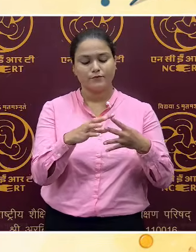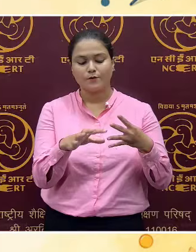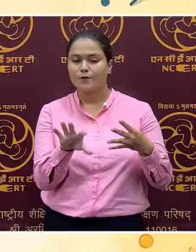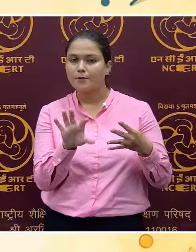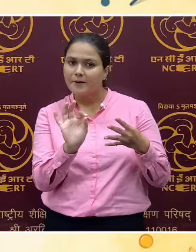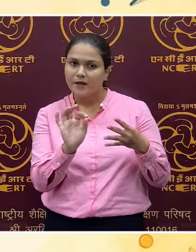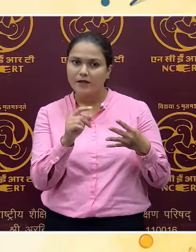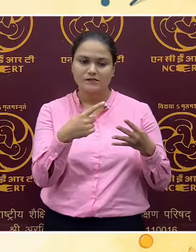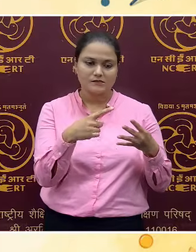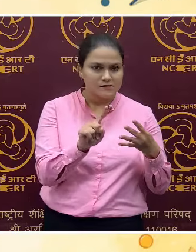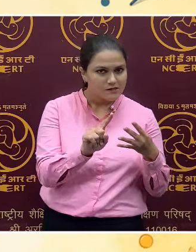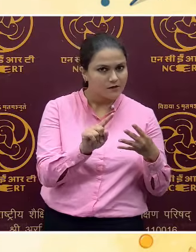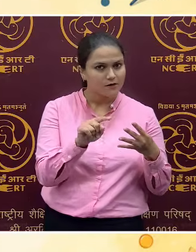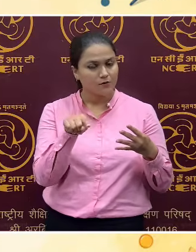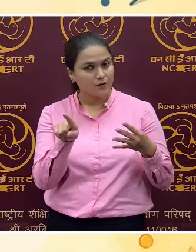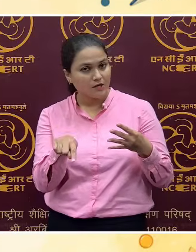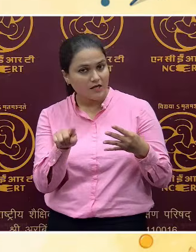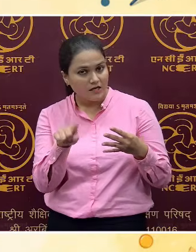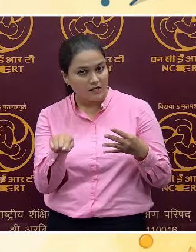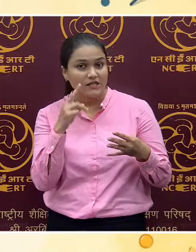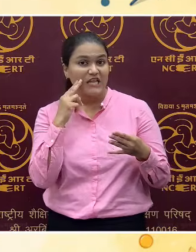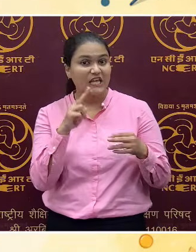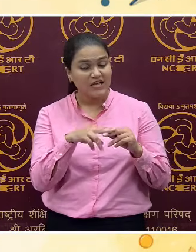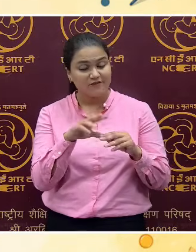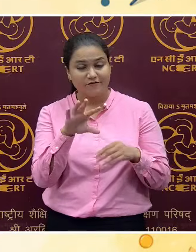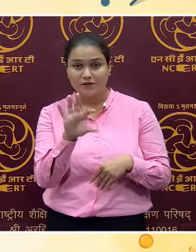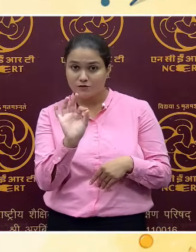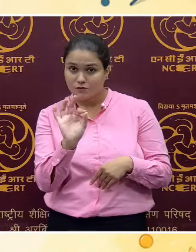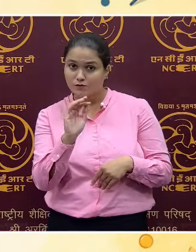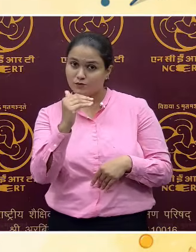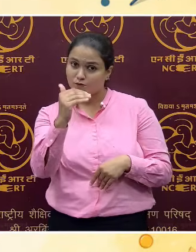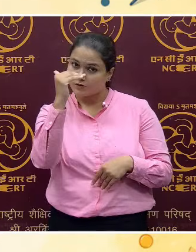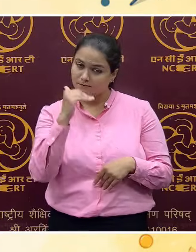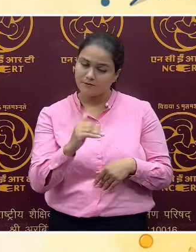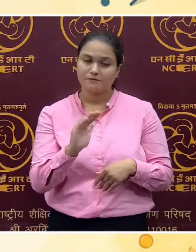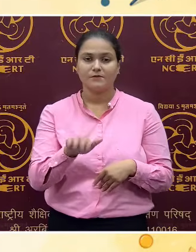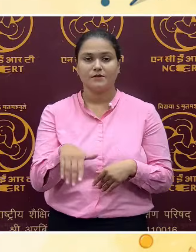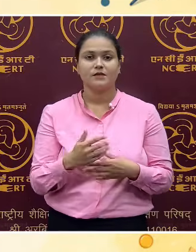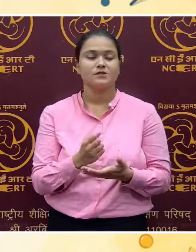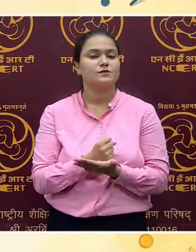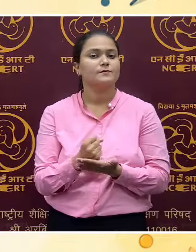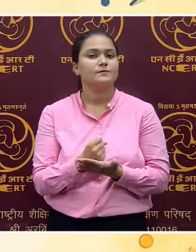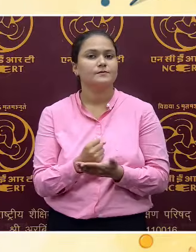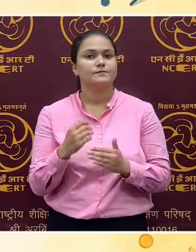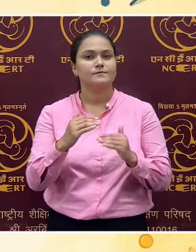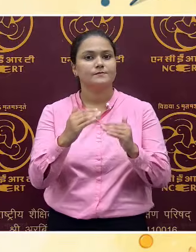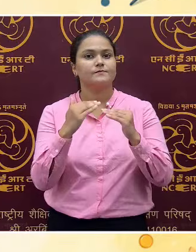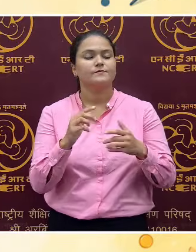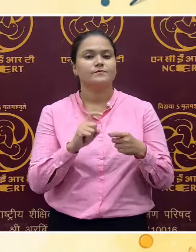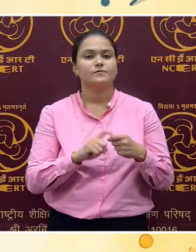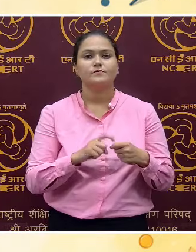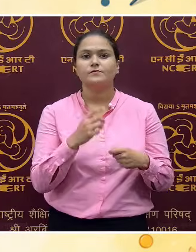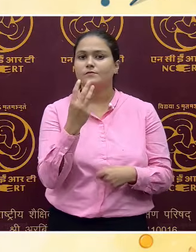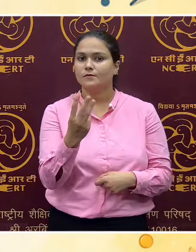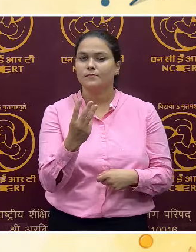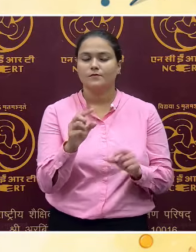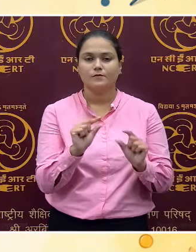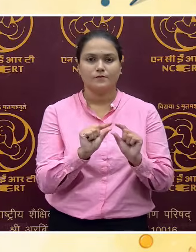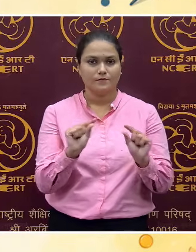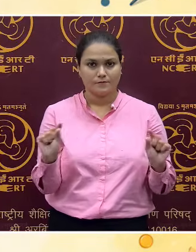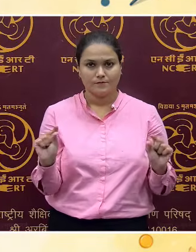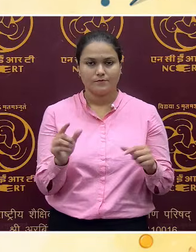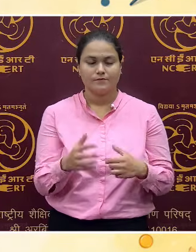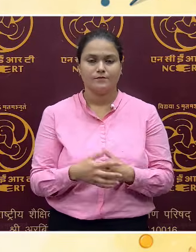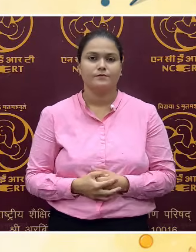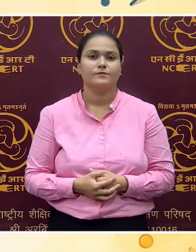move further. Okay. Identify the passive voice for the given sentence. You must endure what